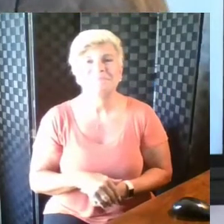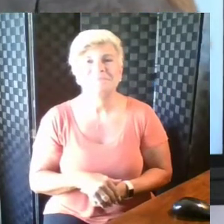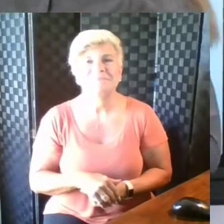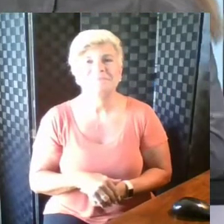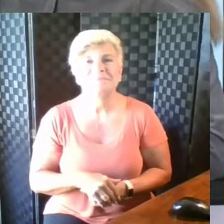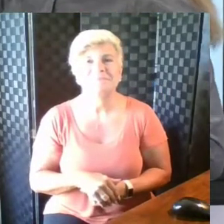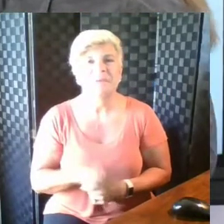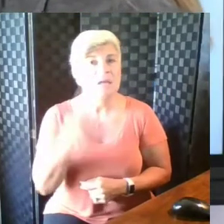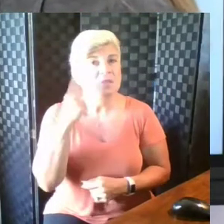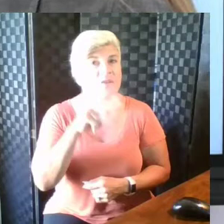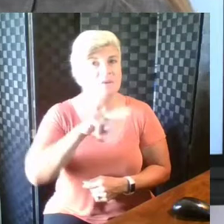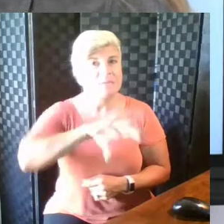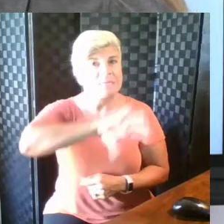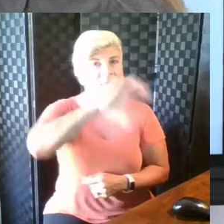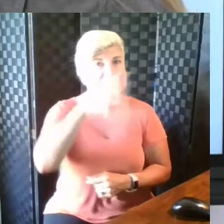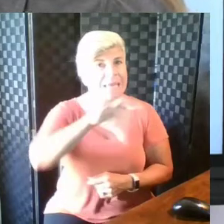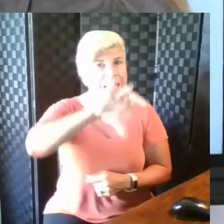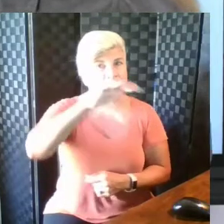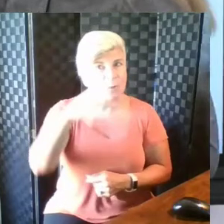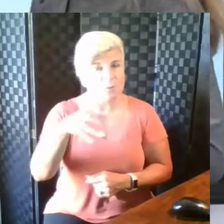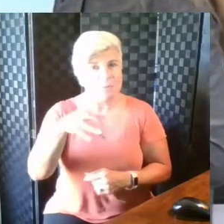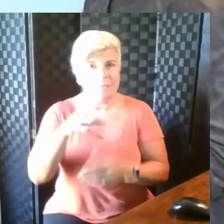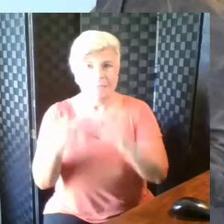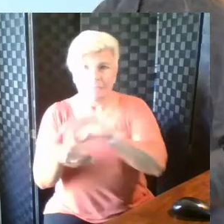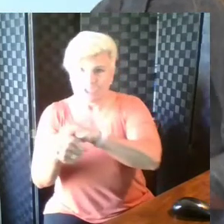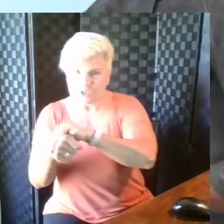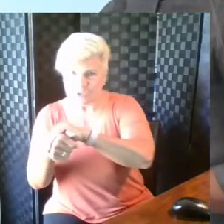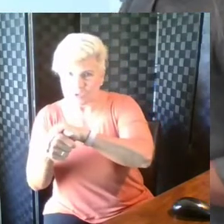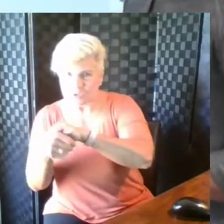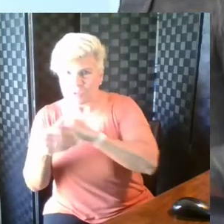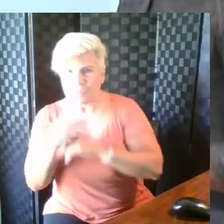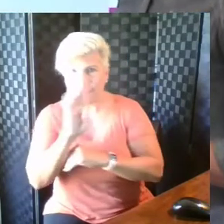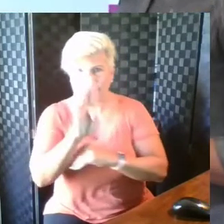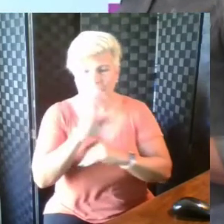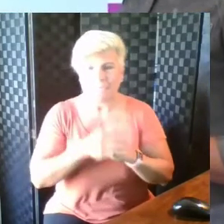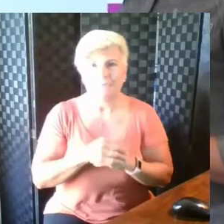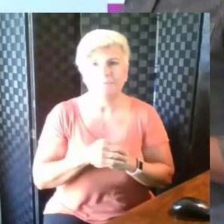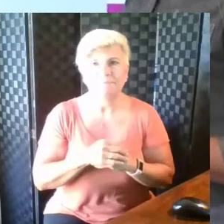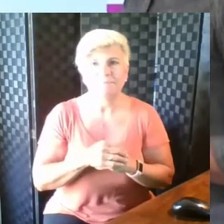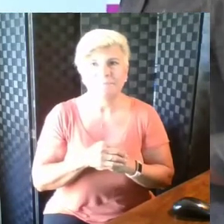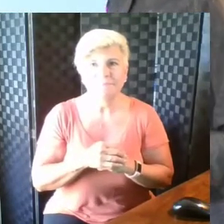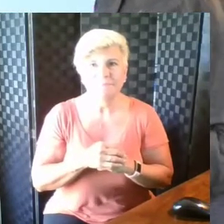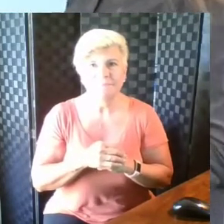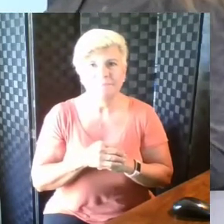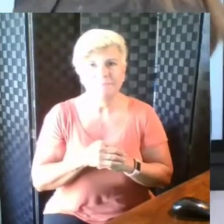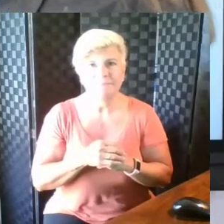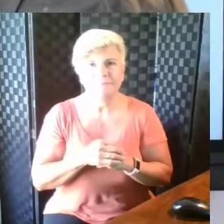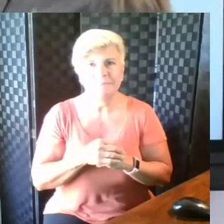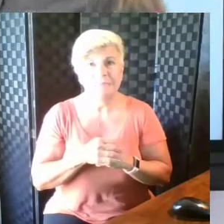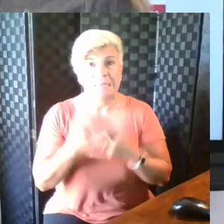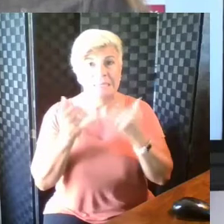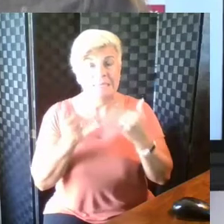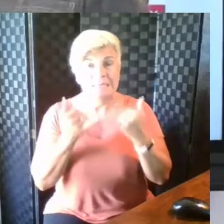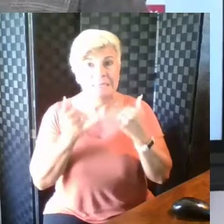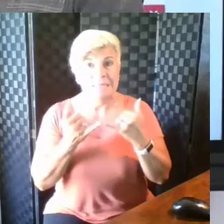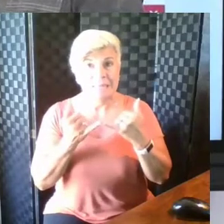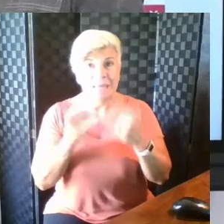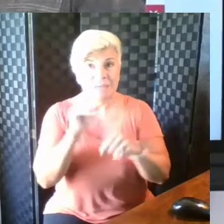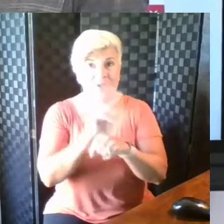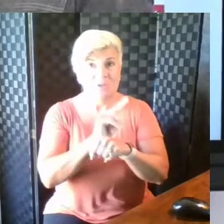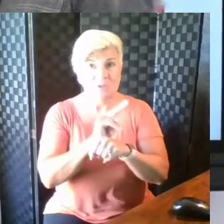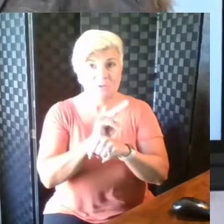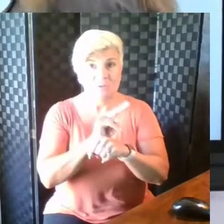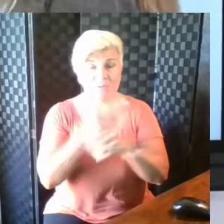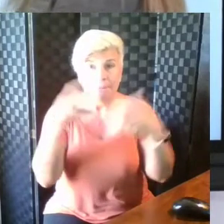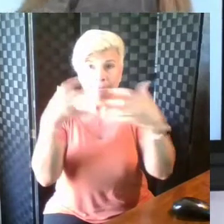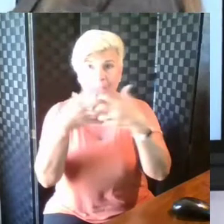right, let's look at B. We have camels and turtles. All right, this time I'm going to use the